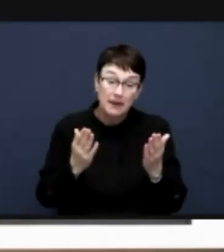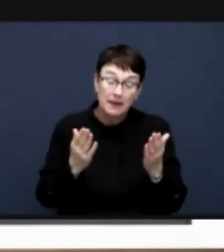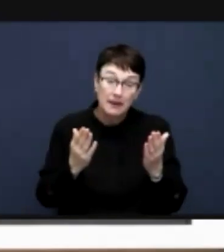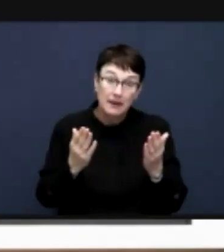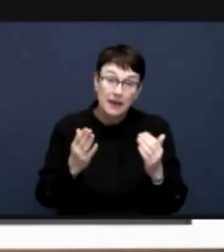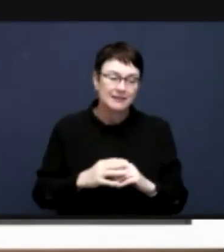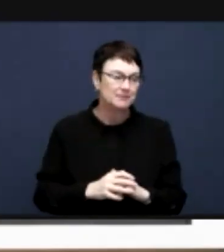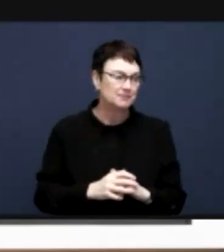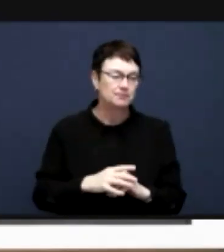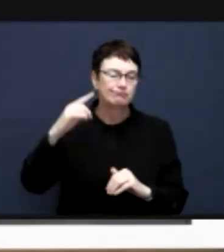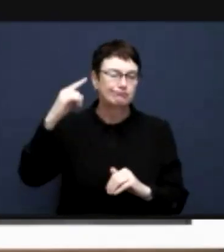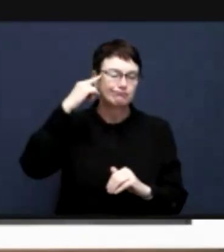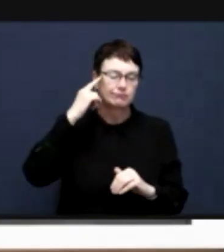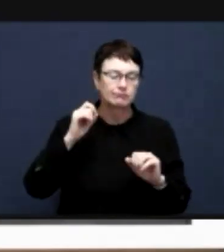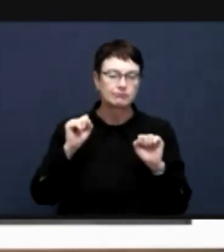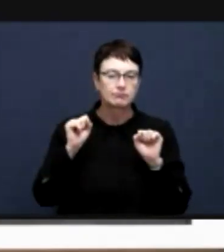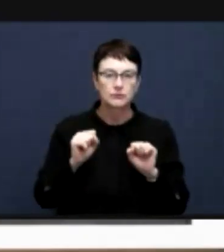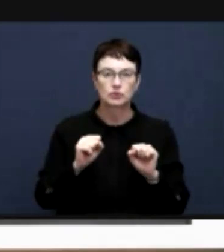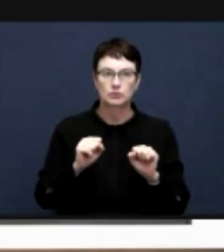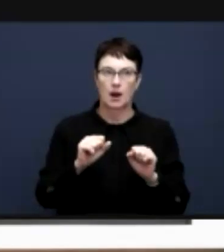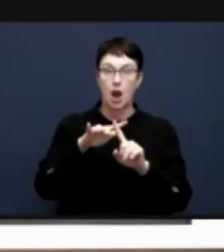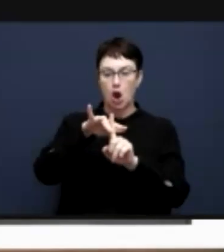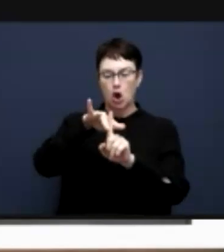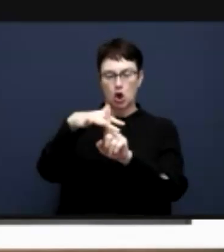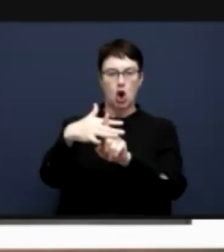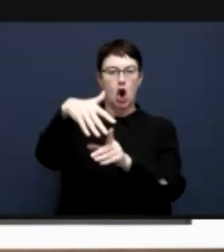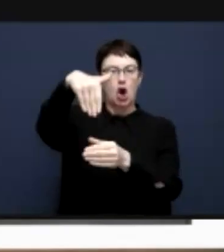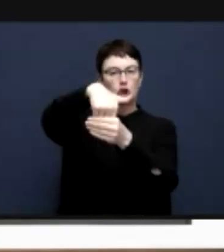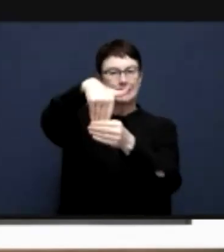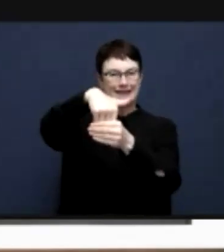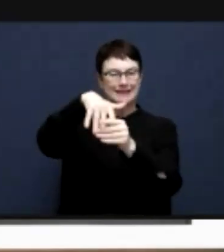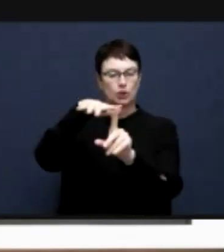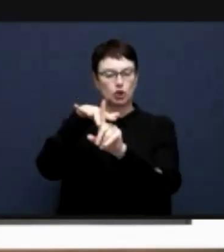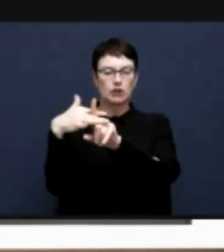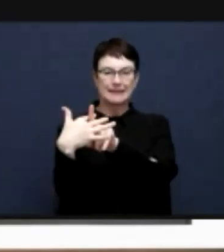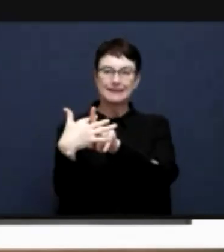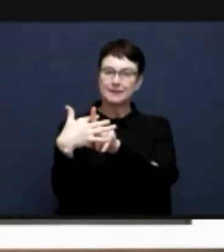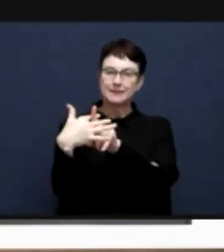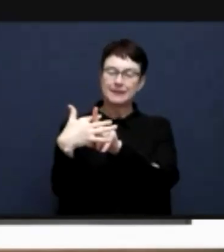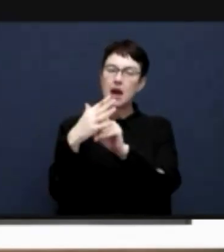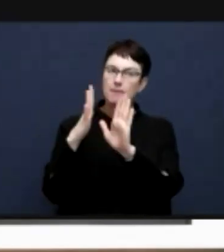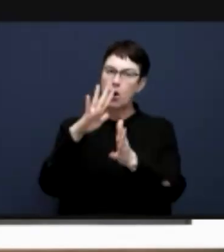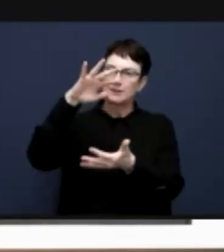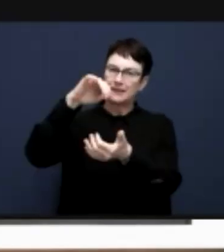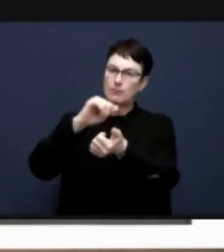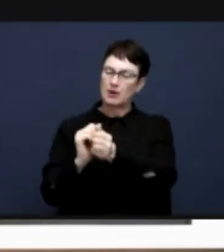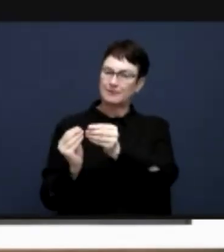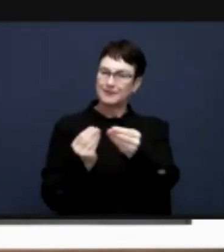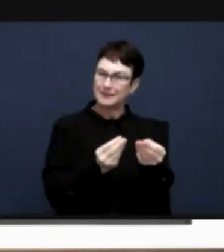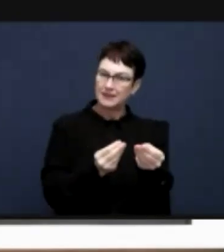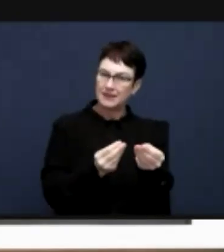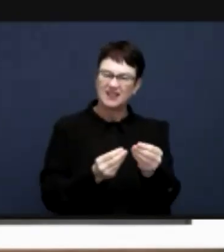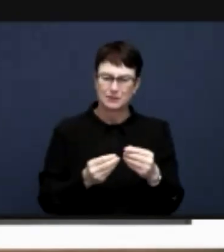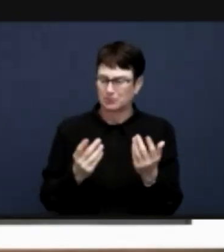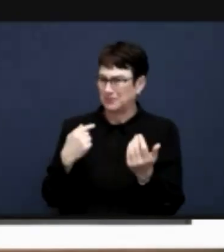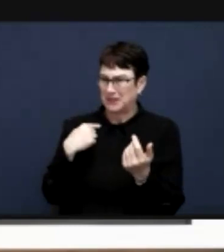context where possible and summarizing. So just, I don't know. Yeah, maybe. I don't think anyone would require in context. There has to